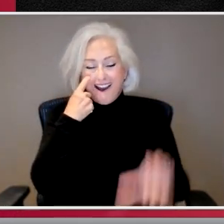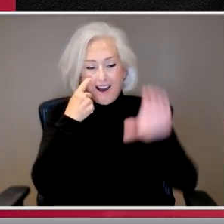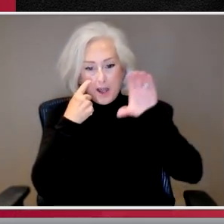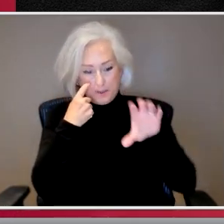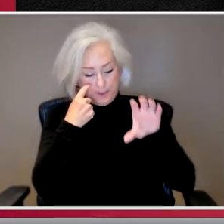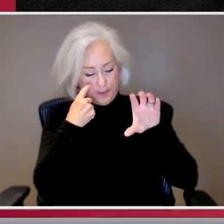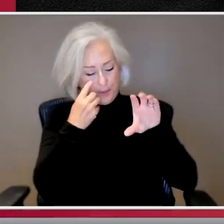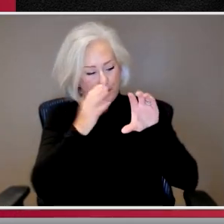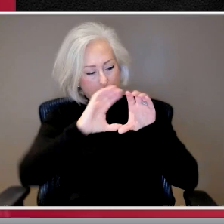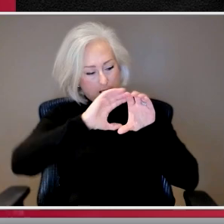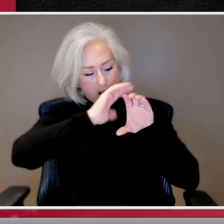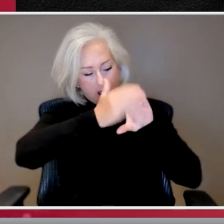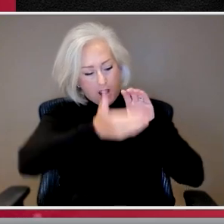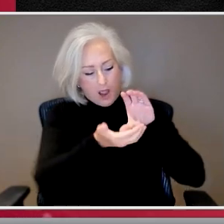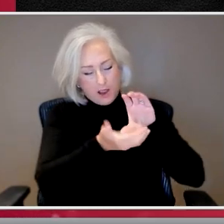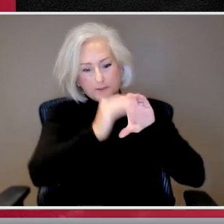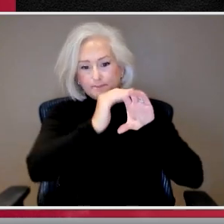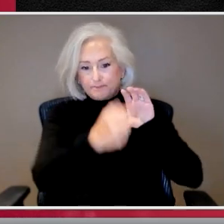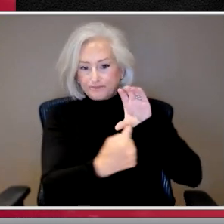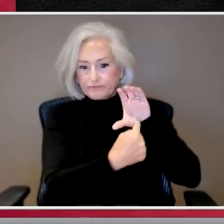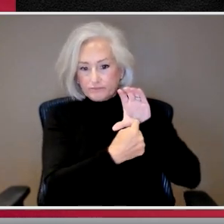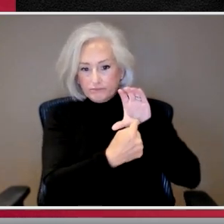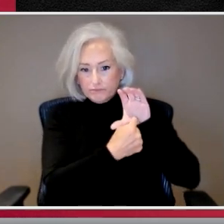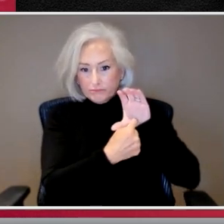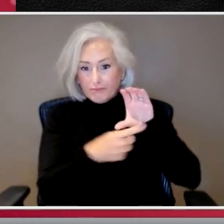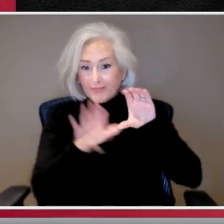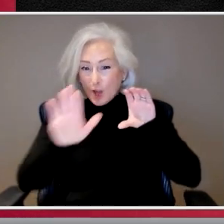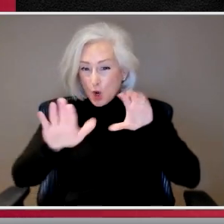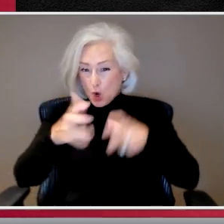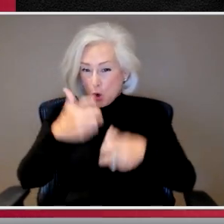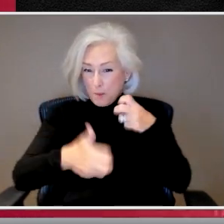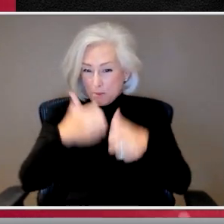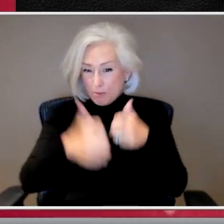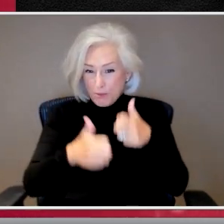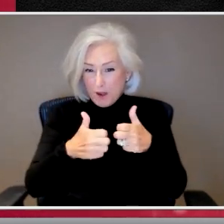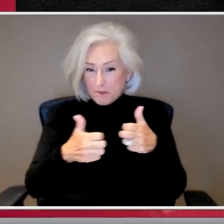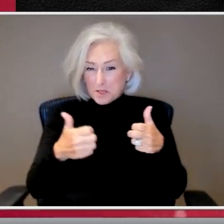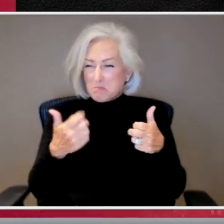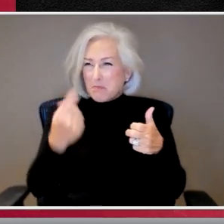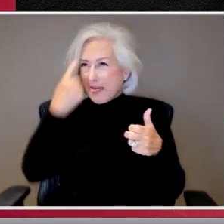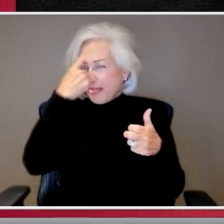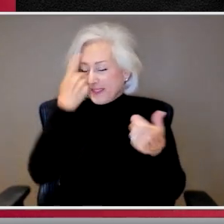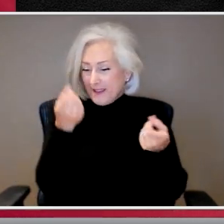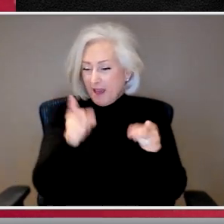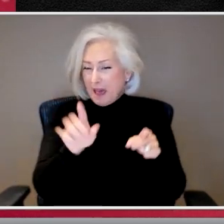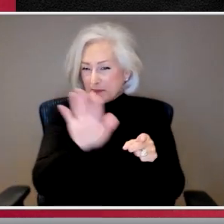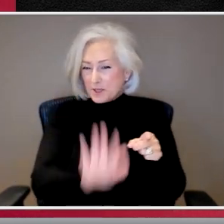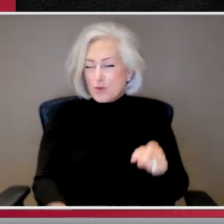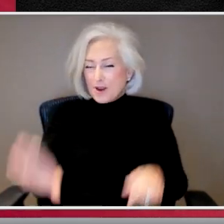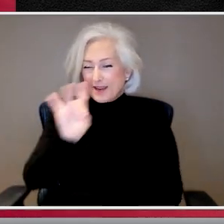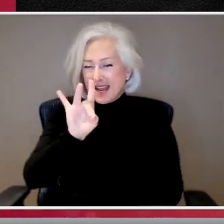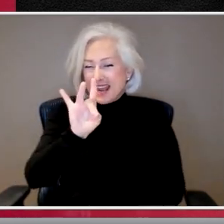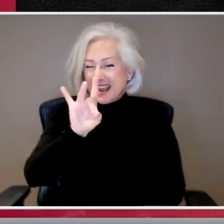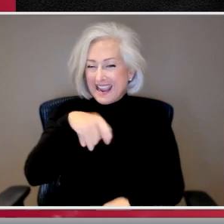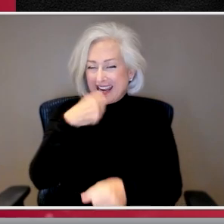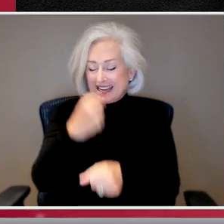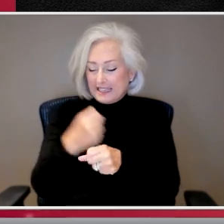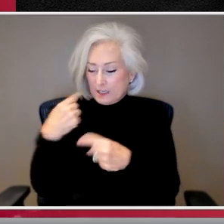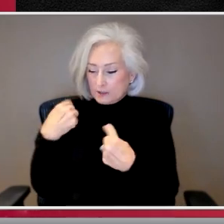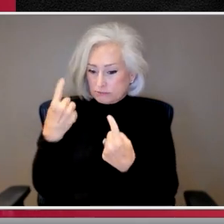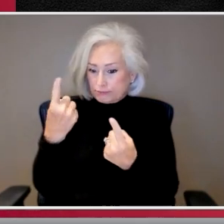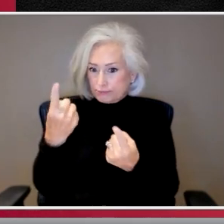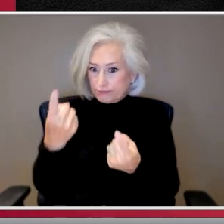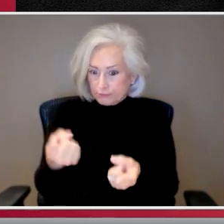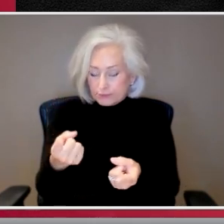came, this problem has been going on for Vicki for about 8 years or so. Wow. And it was like people were trying to figure out what was going on, and